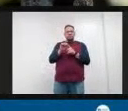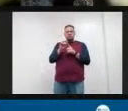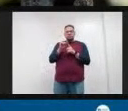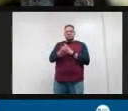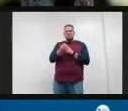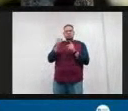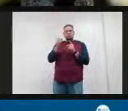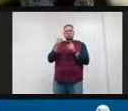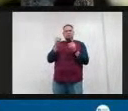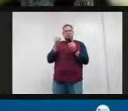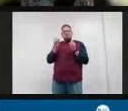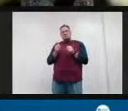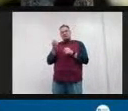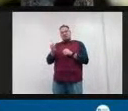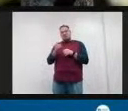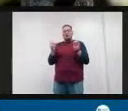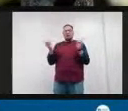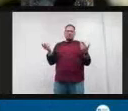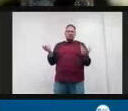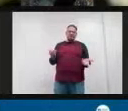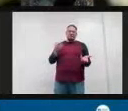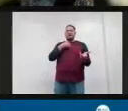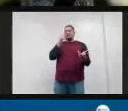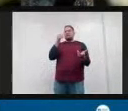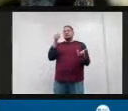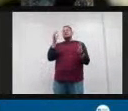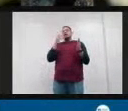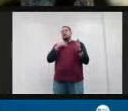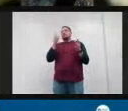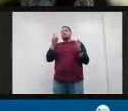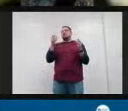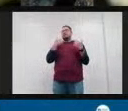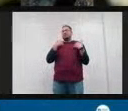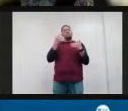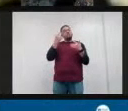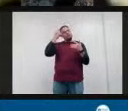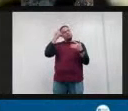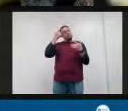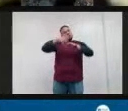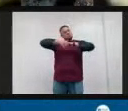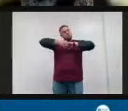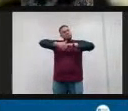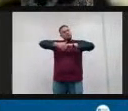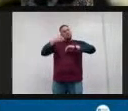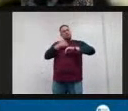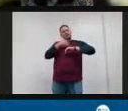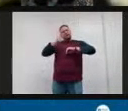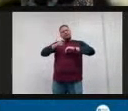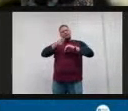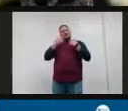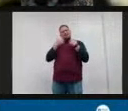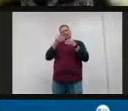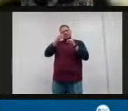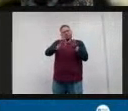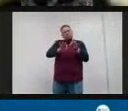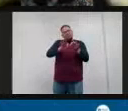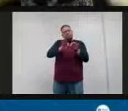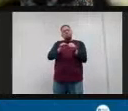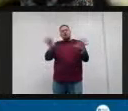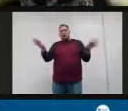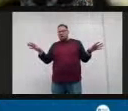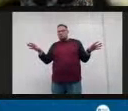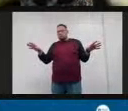there. But I need to have, for an agreement, we have to keep it simple yet broad enough that we